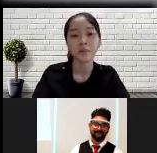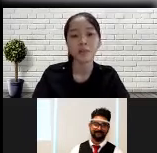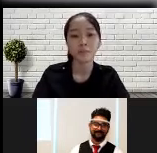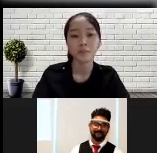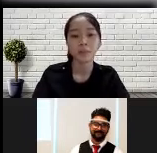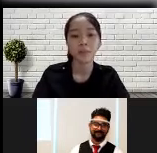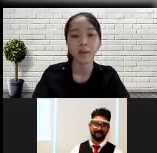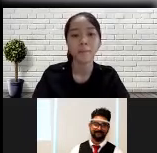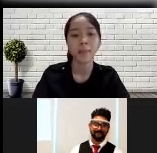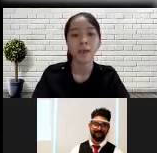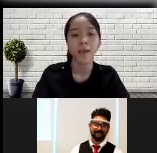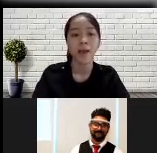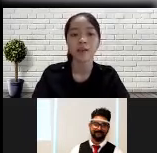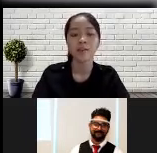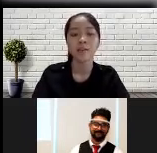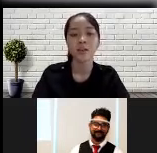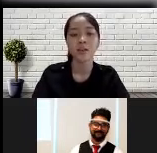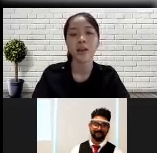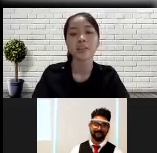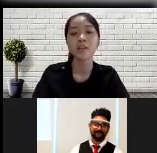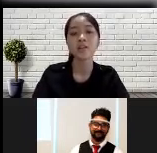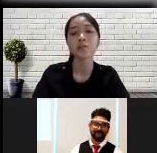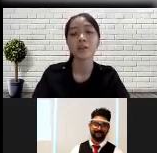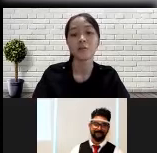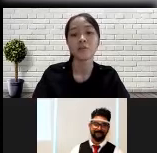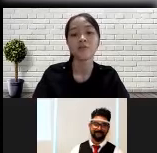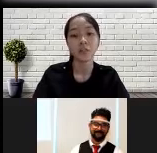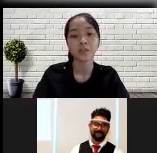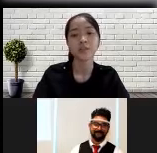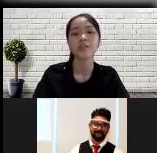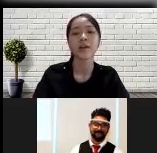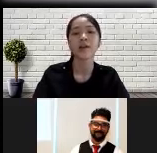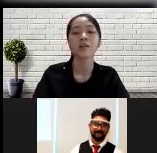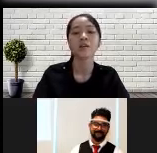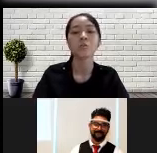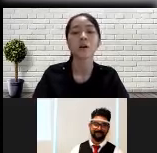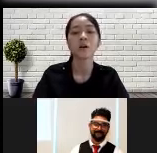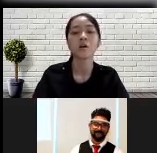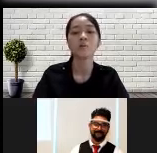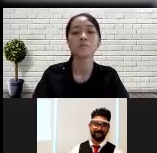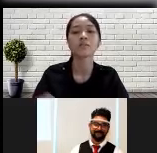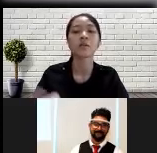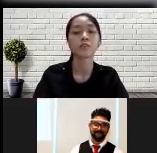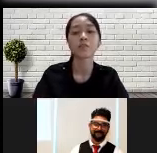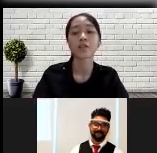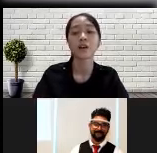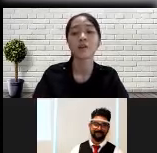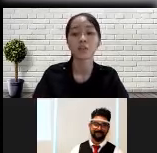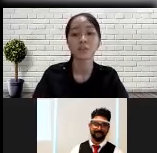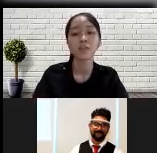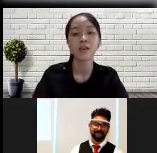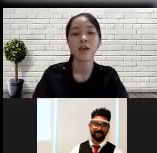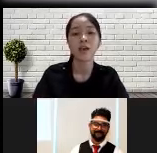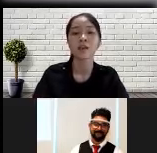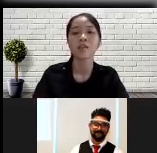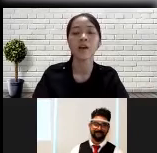Next slide, please. And ideally, it will include features that include temperature